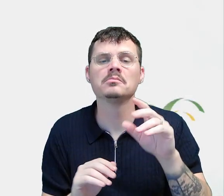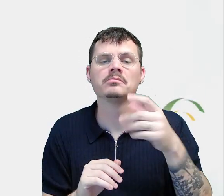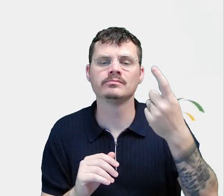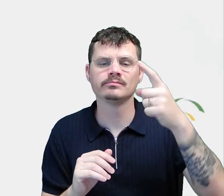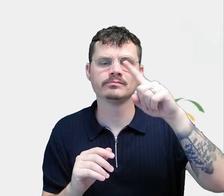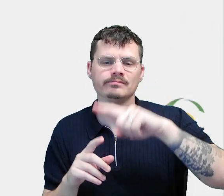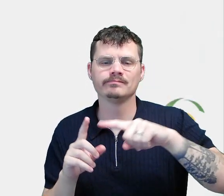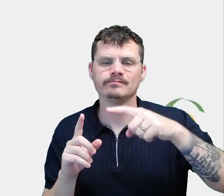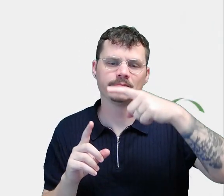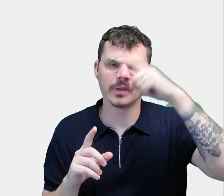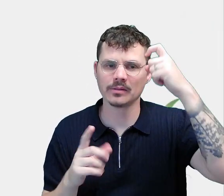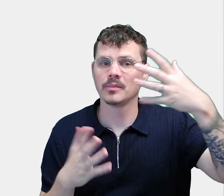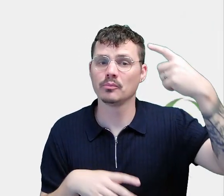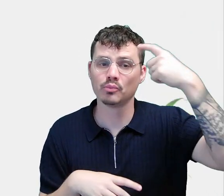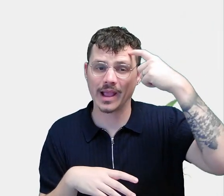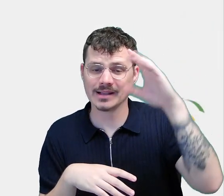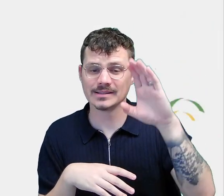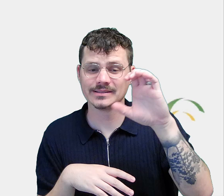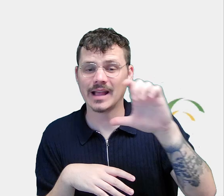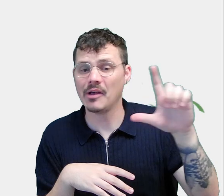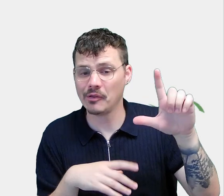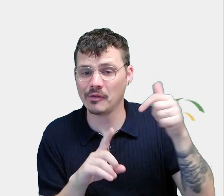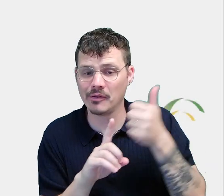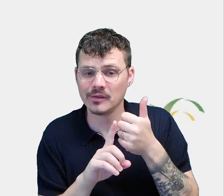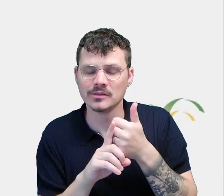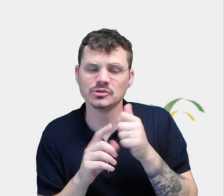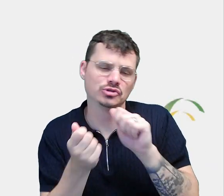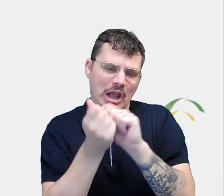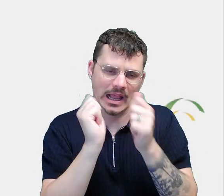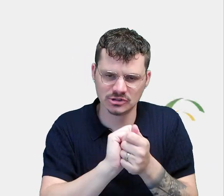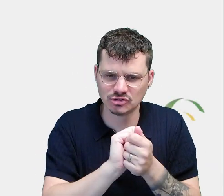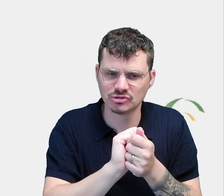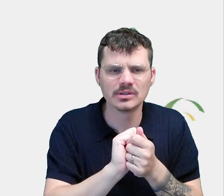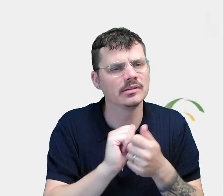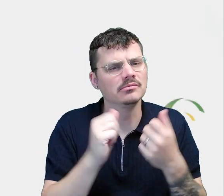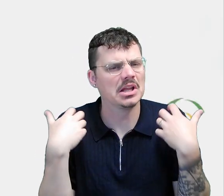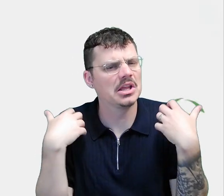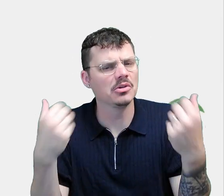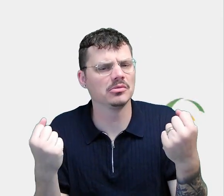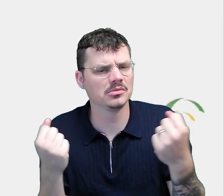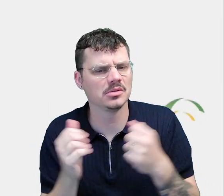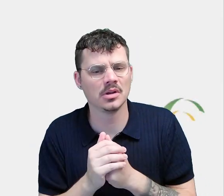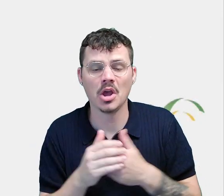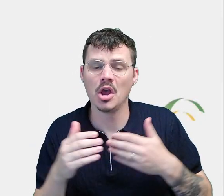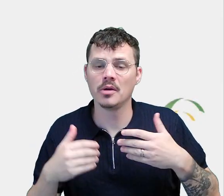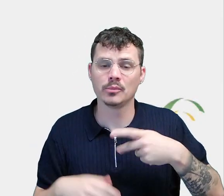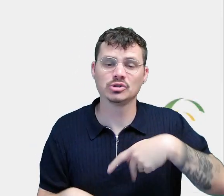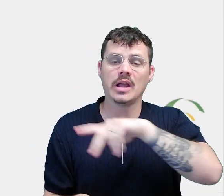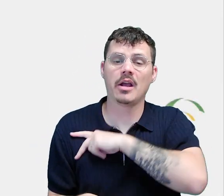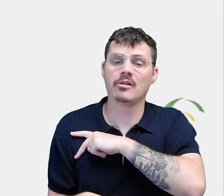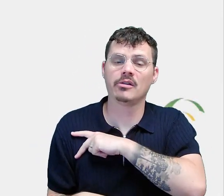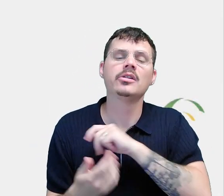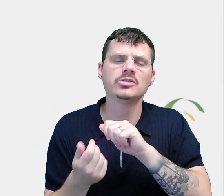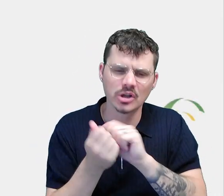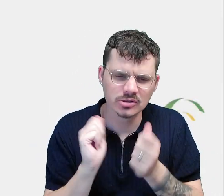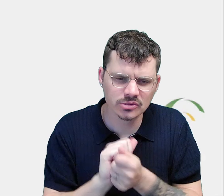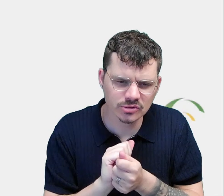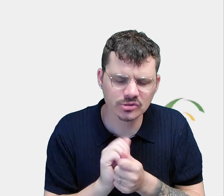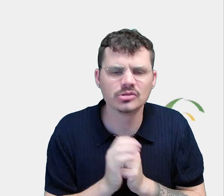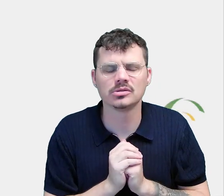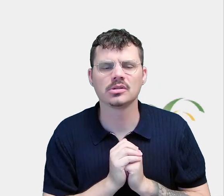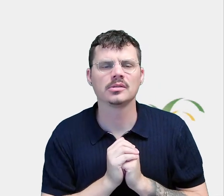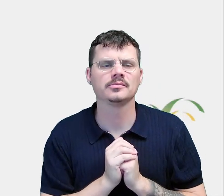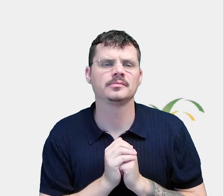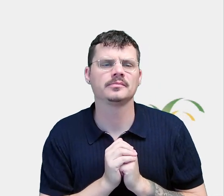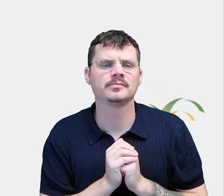because brain cells do change, they do heal. Personality changes.